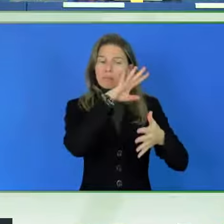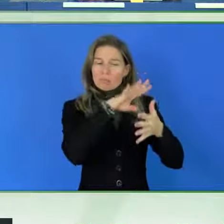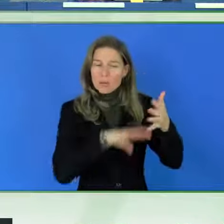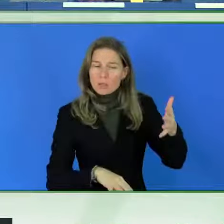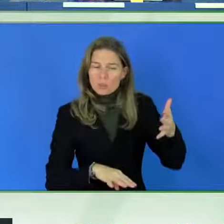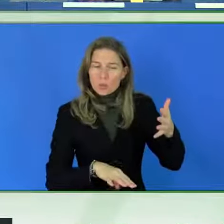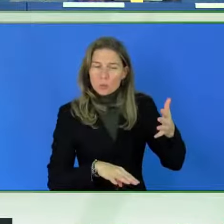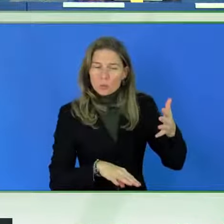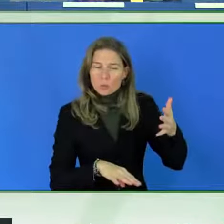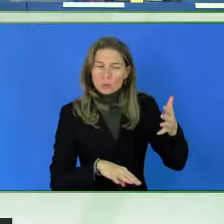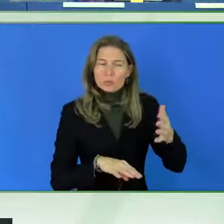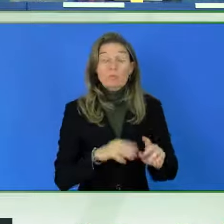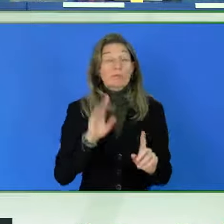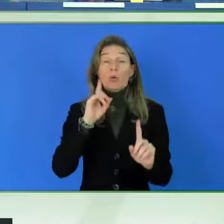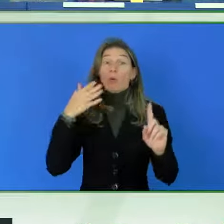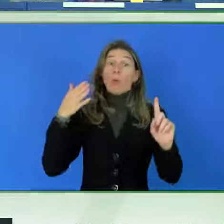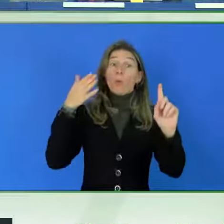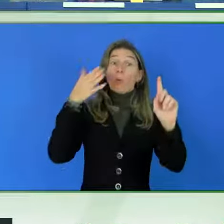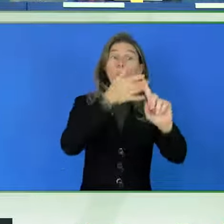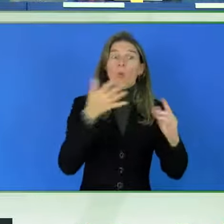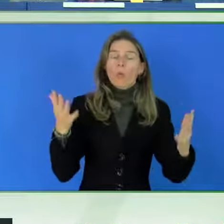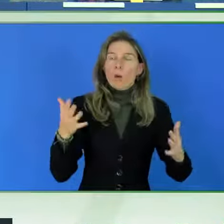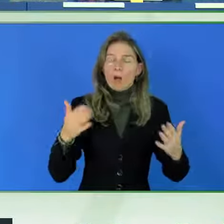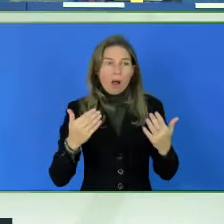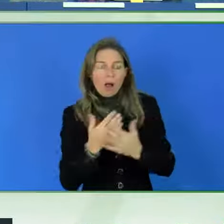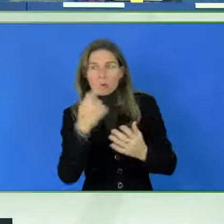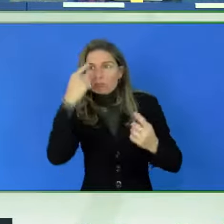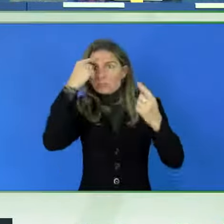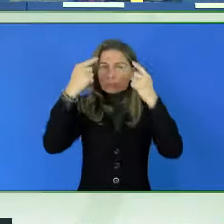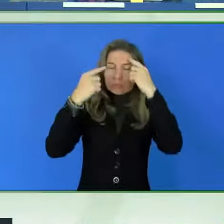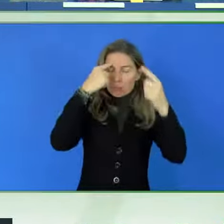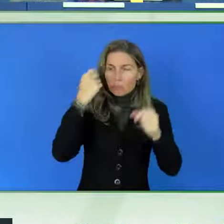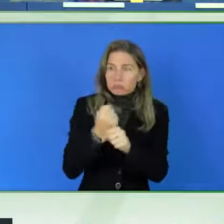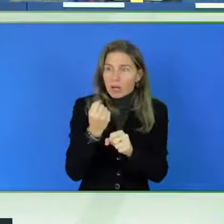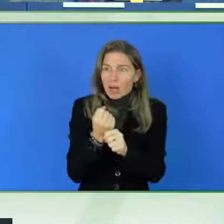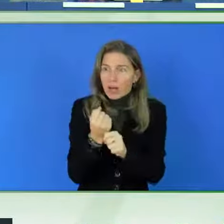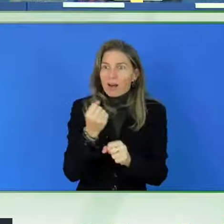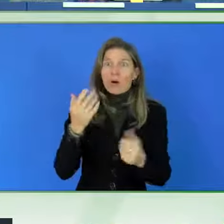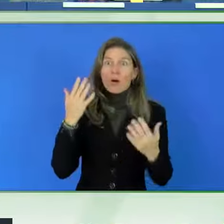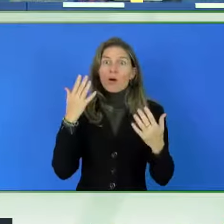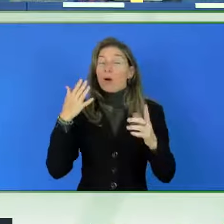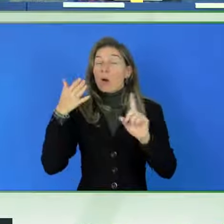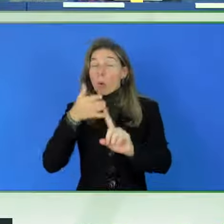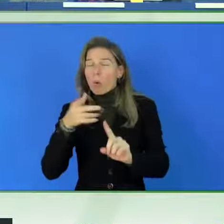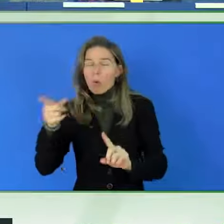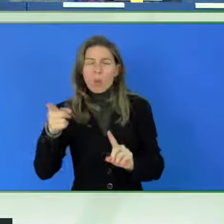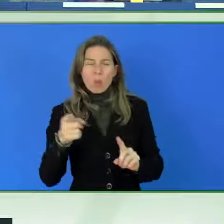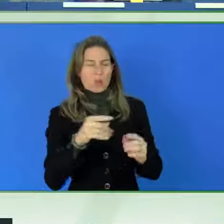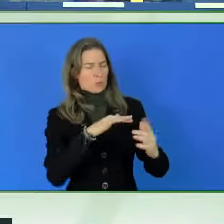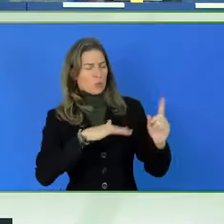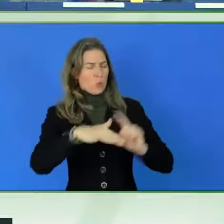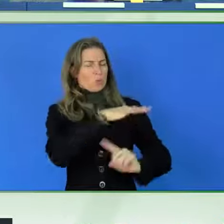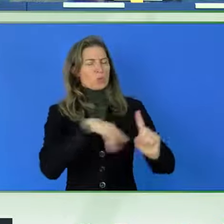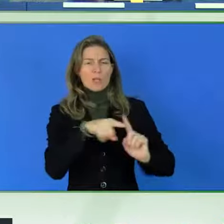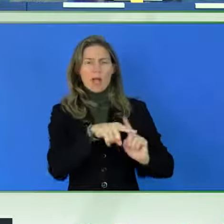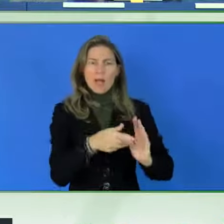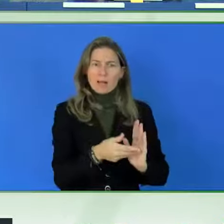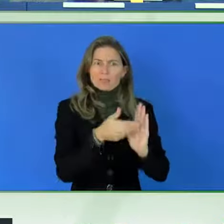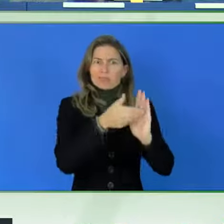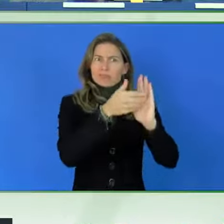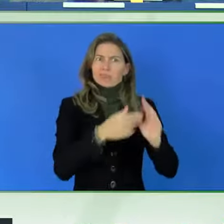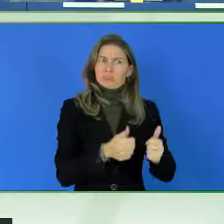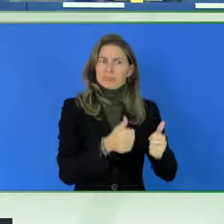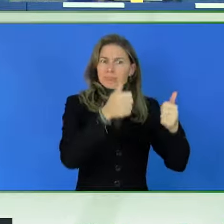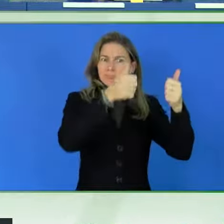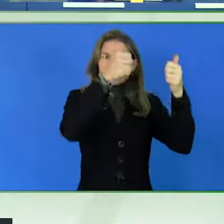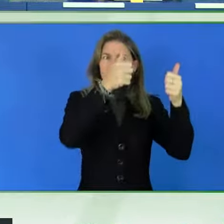to create innovative products that add value to society. Our values are, first, universality. We